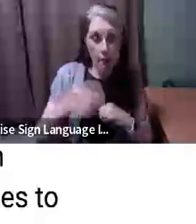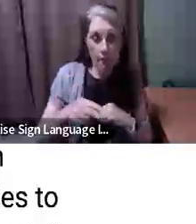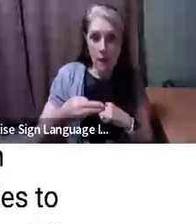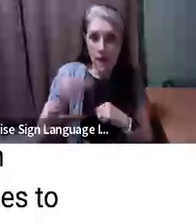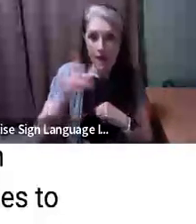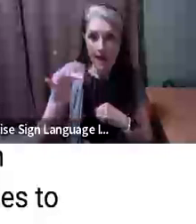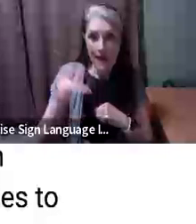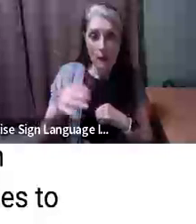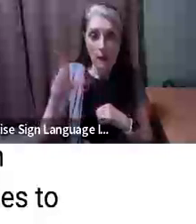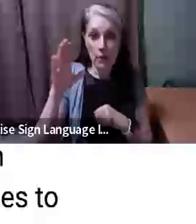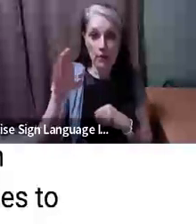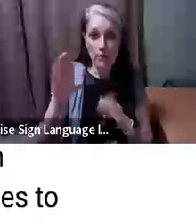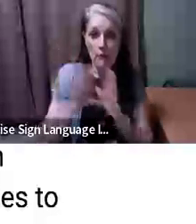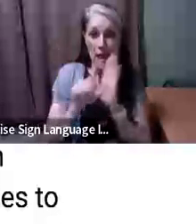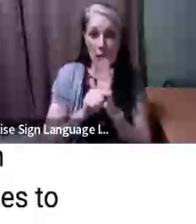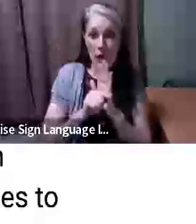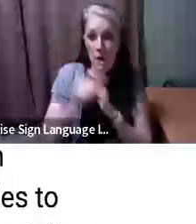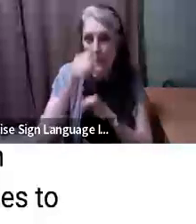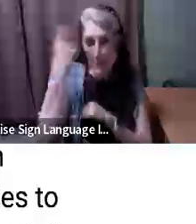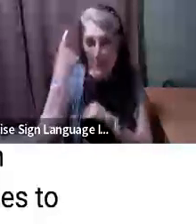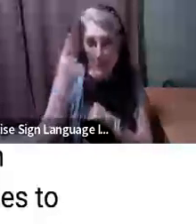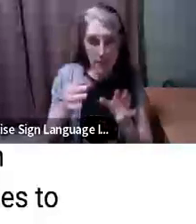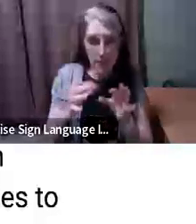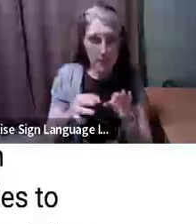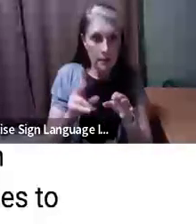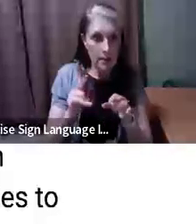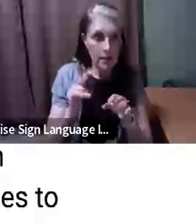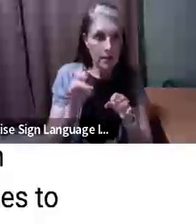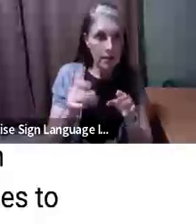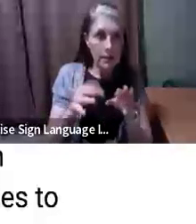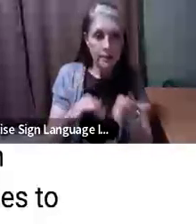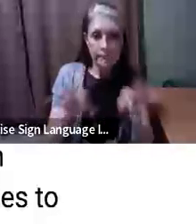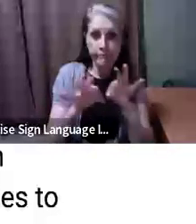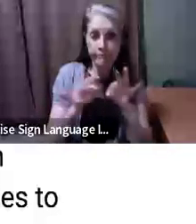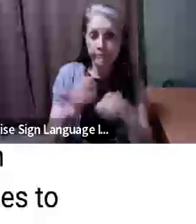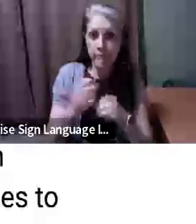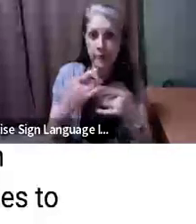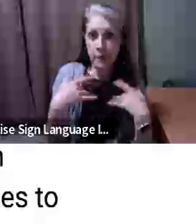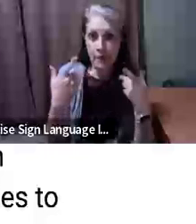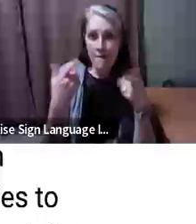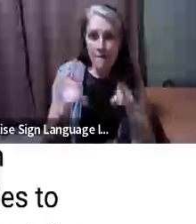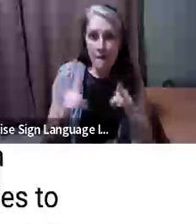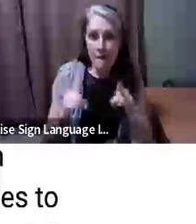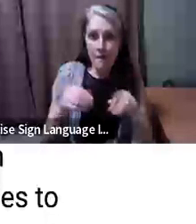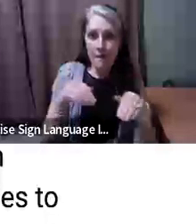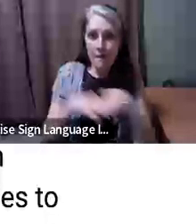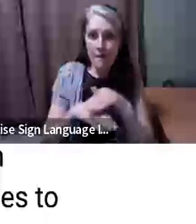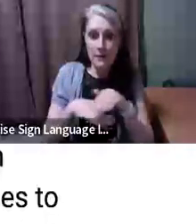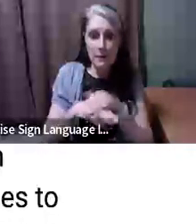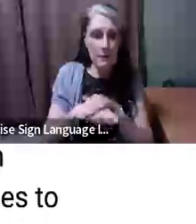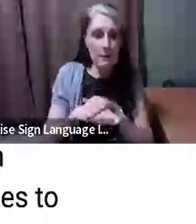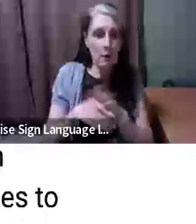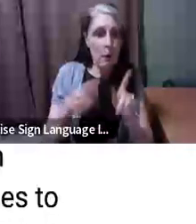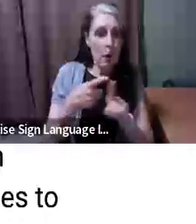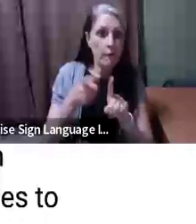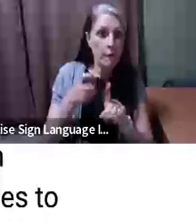background that starts with the key to making events accessible. That's all come from Cornell University's website in